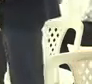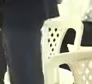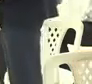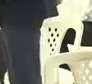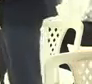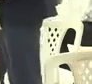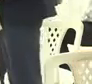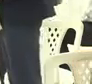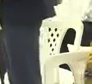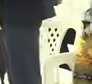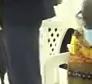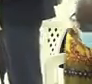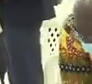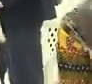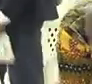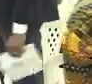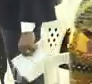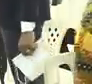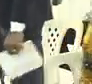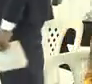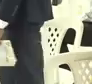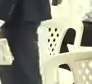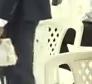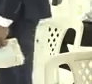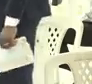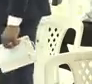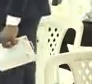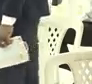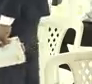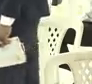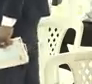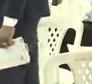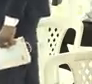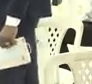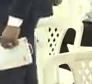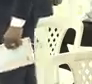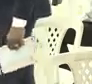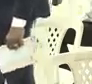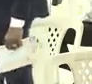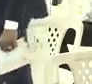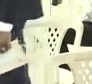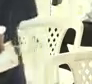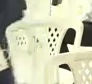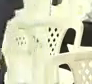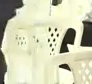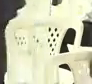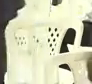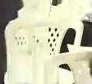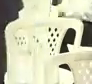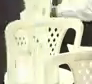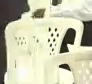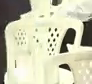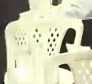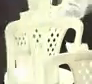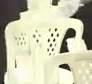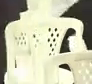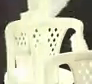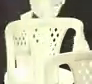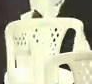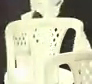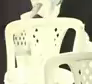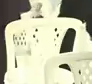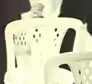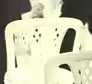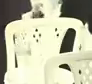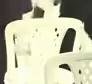leading us to a brighter future in the name of Jesus. The theme for this Holy Communion service is fresh air.